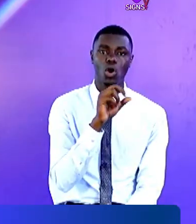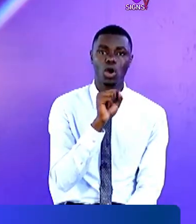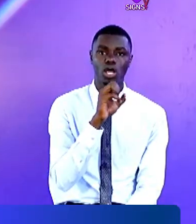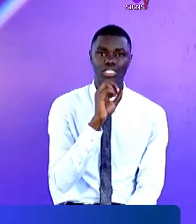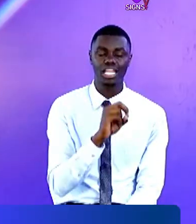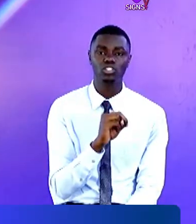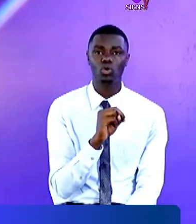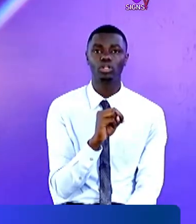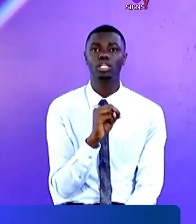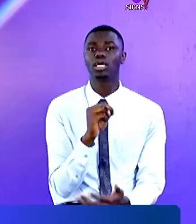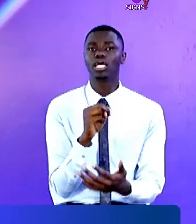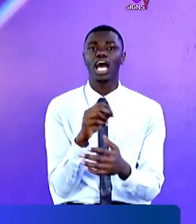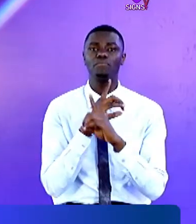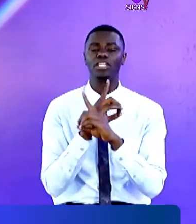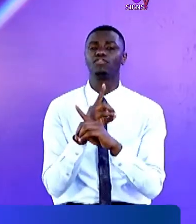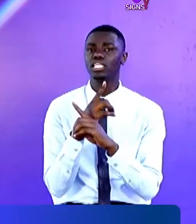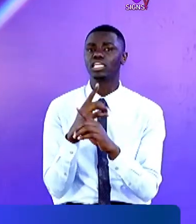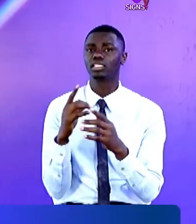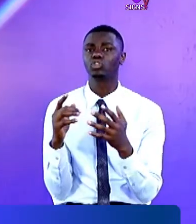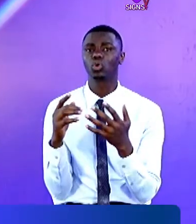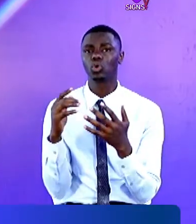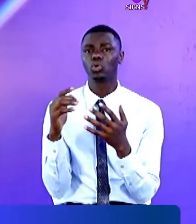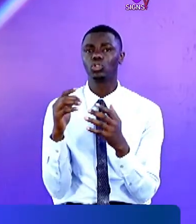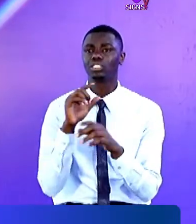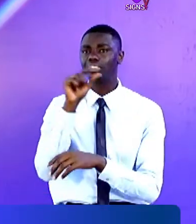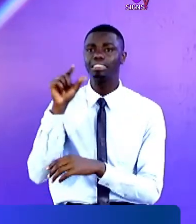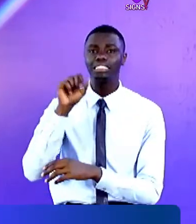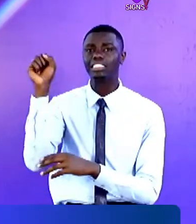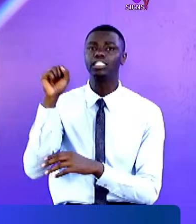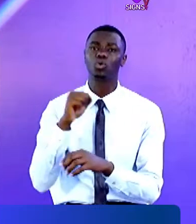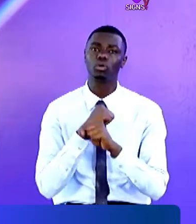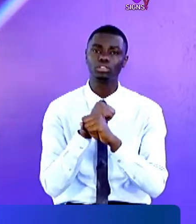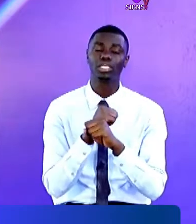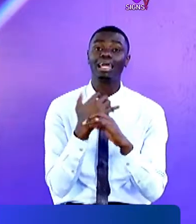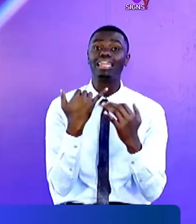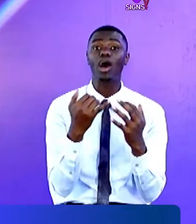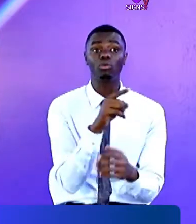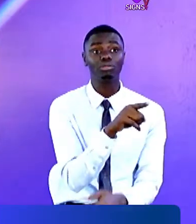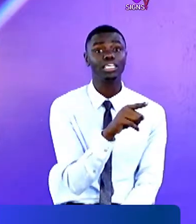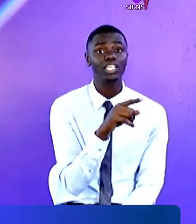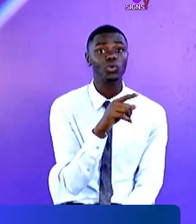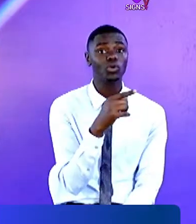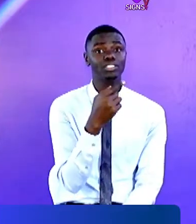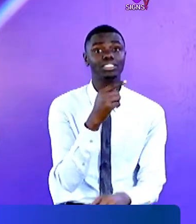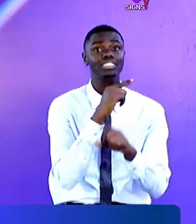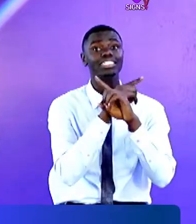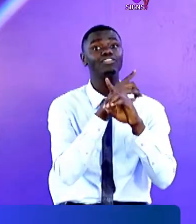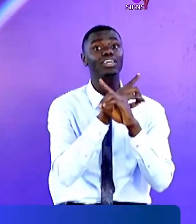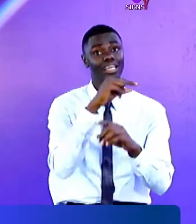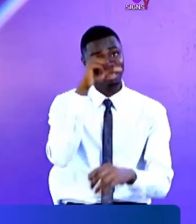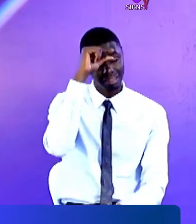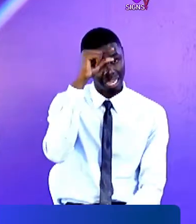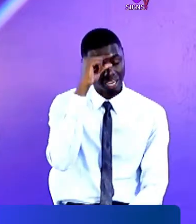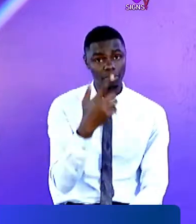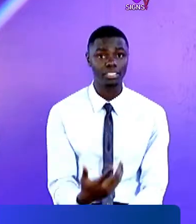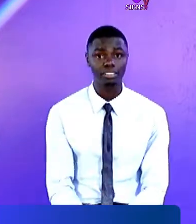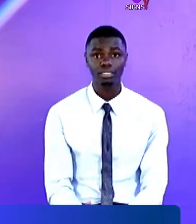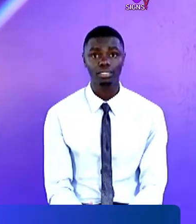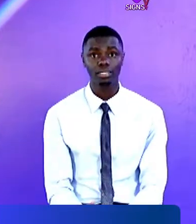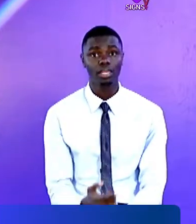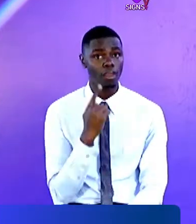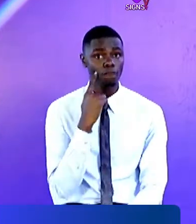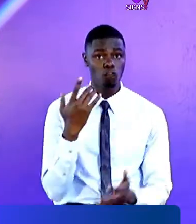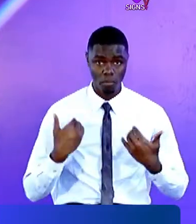been arrested, have been killed and the rest. Danson Omari was now defending the offenders. But for me,